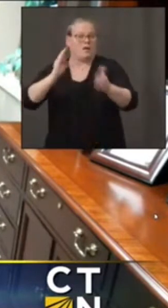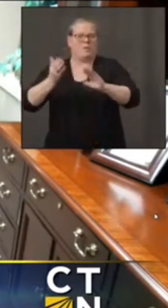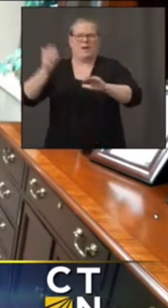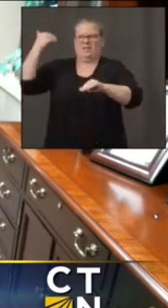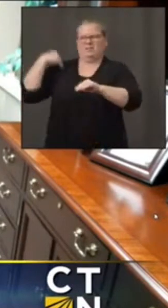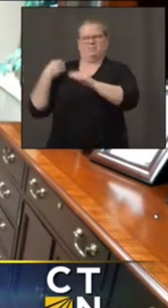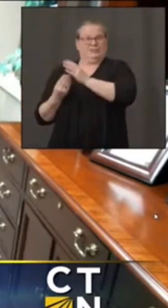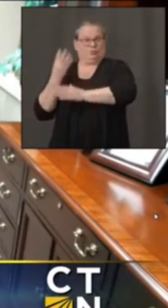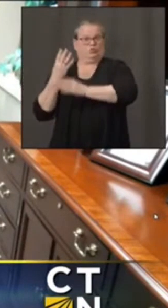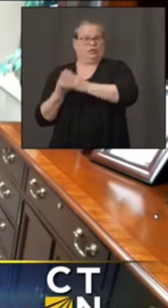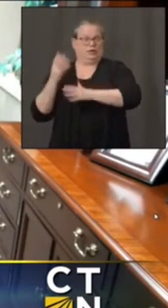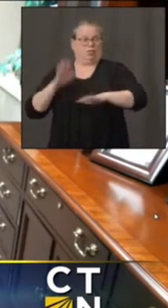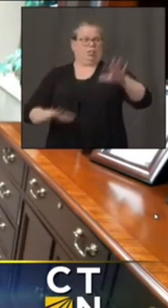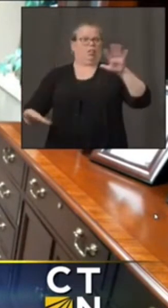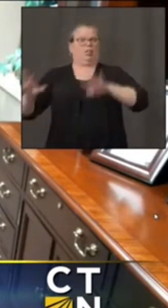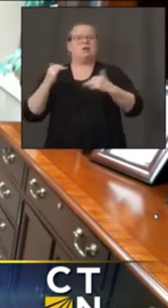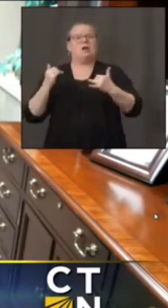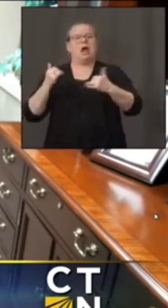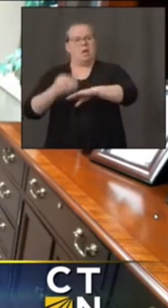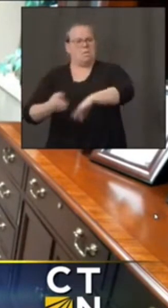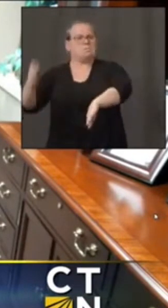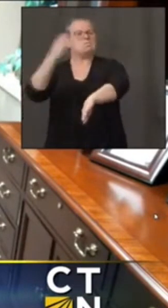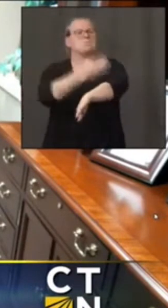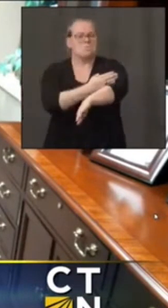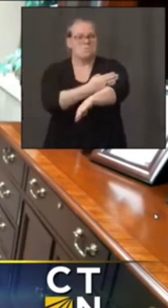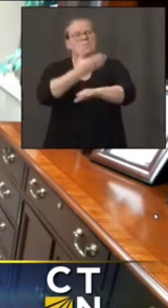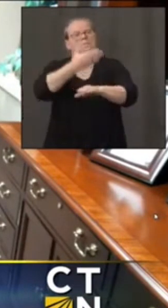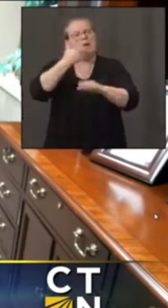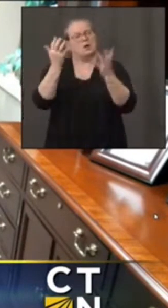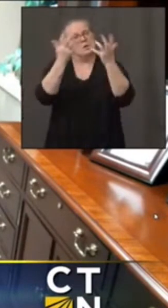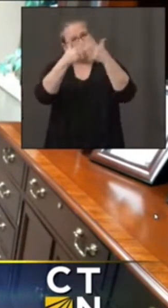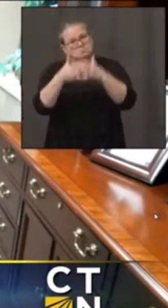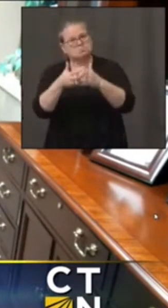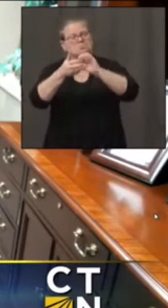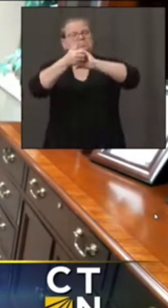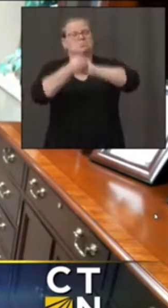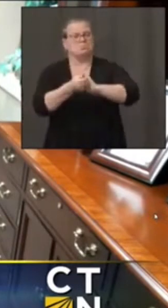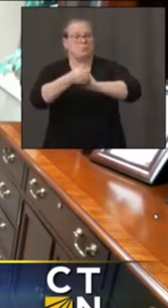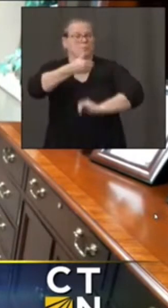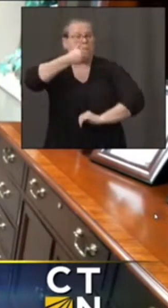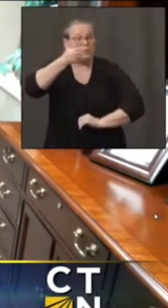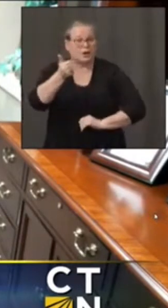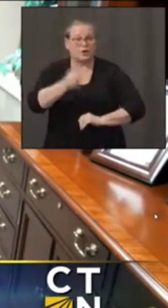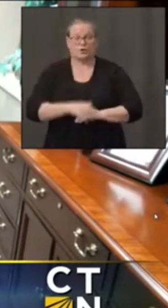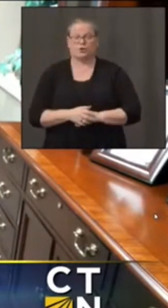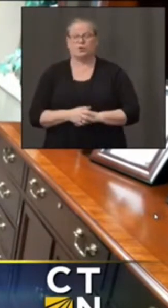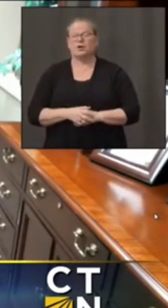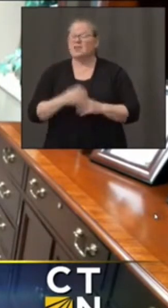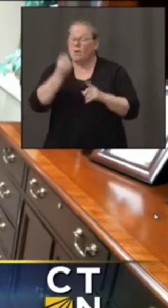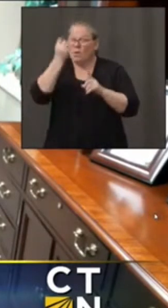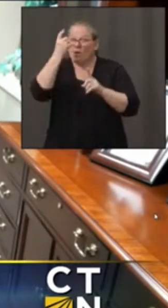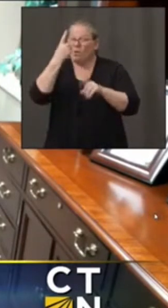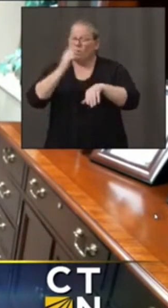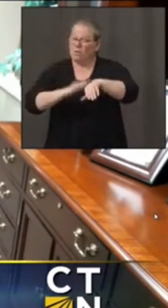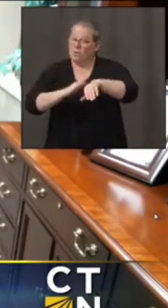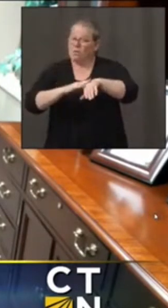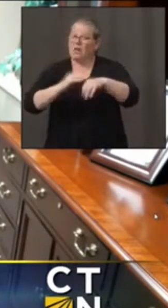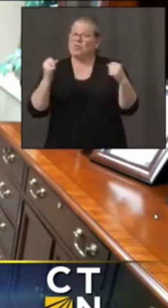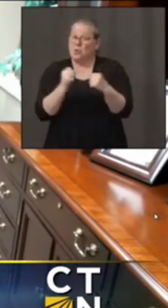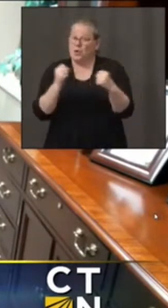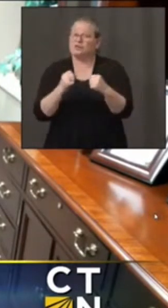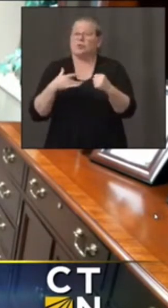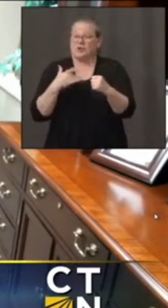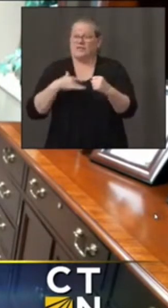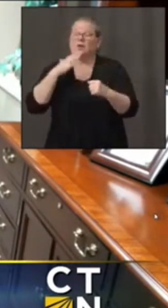those reasons, while we expect it to be a tough winter, we do not believe that we are going to be overwhelmed by